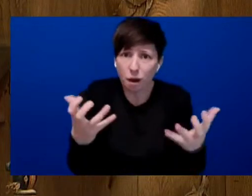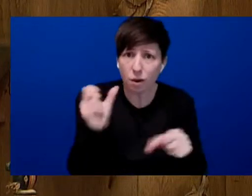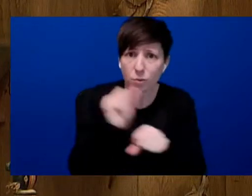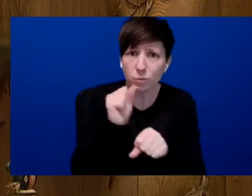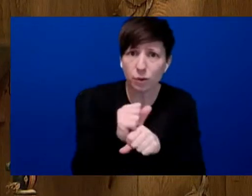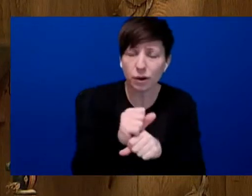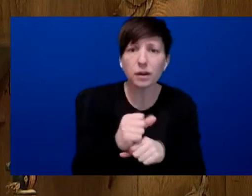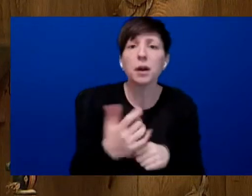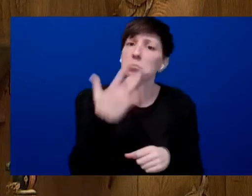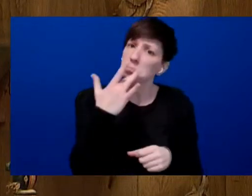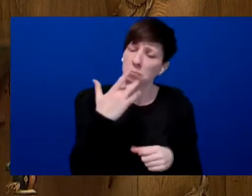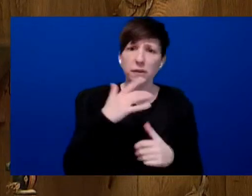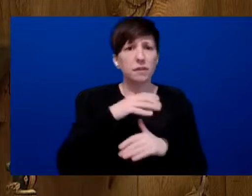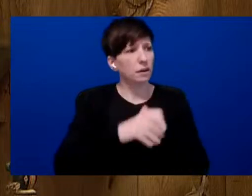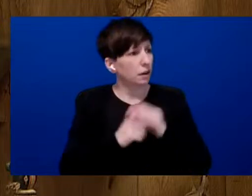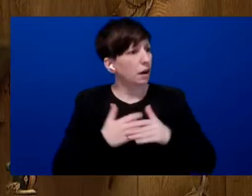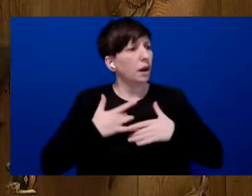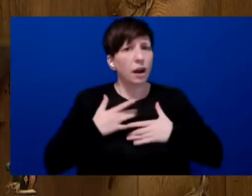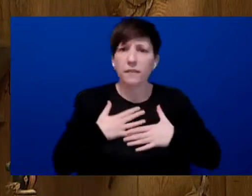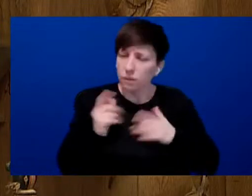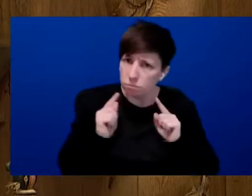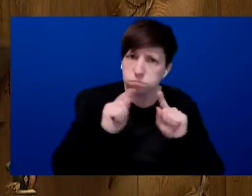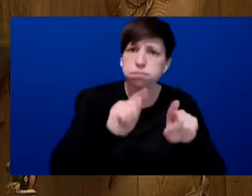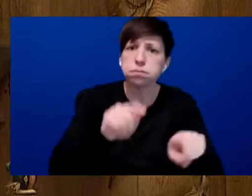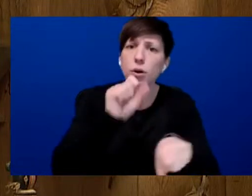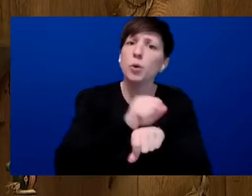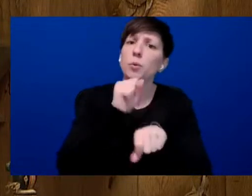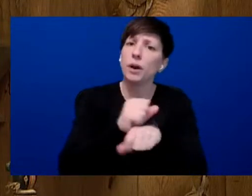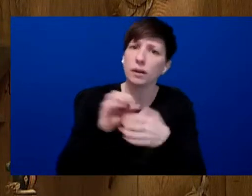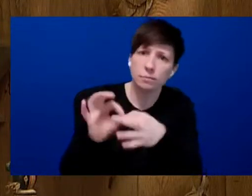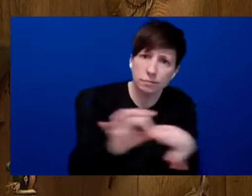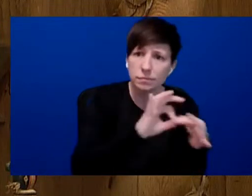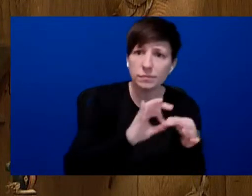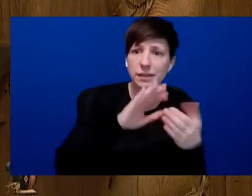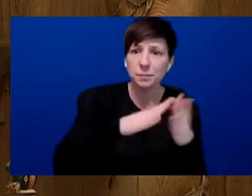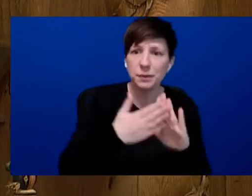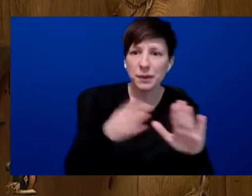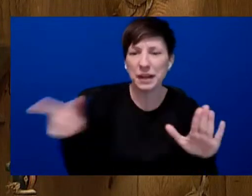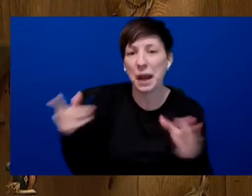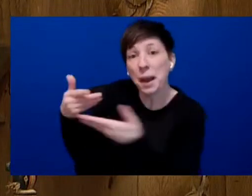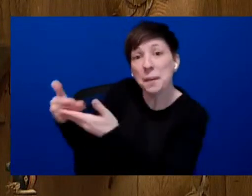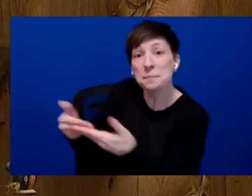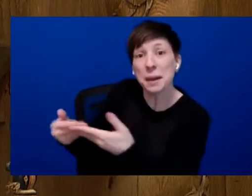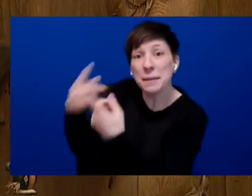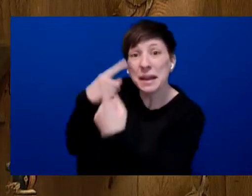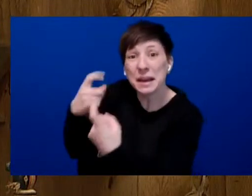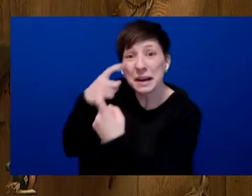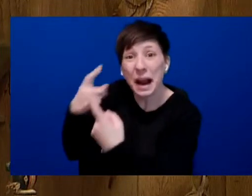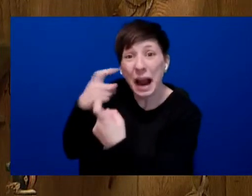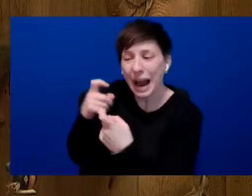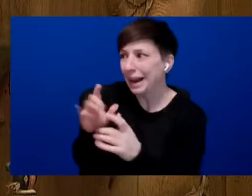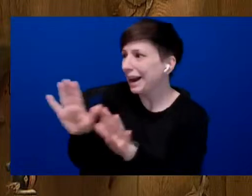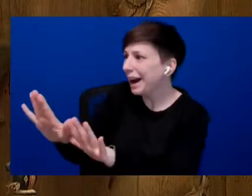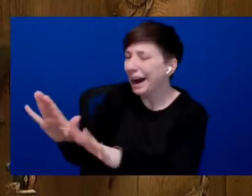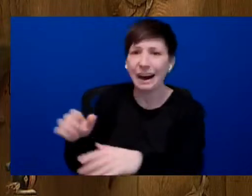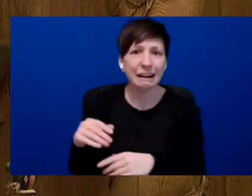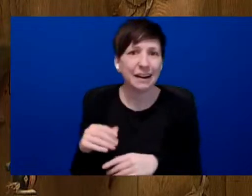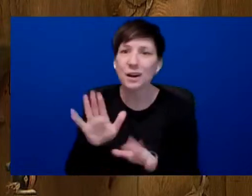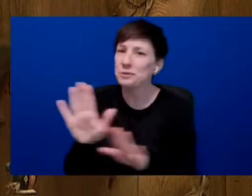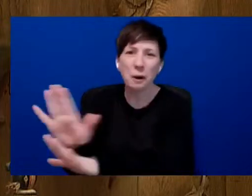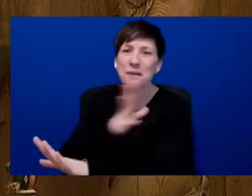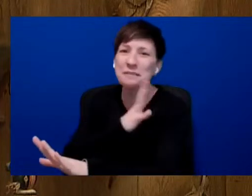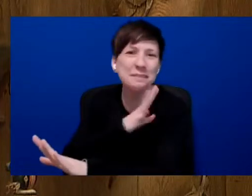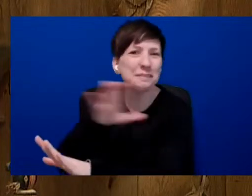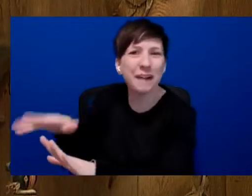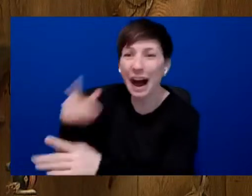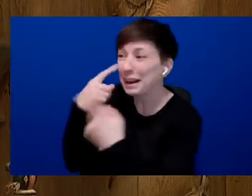and community connection. No, don't worry. It's a pleasure to have a child in the chamber. And I think we all